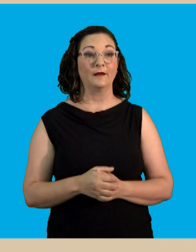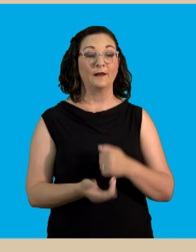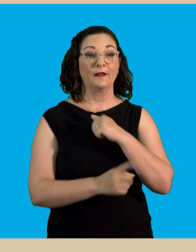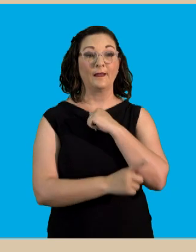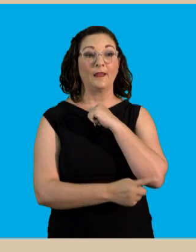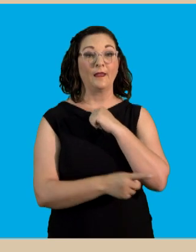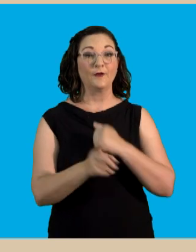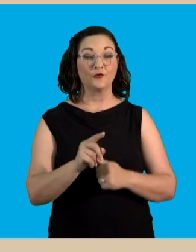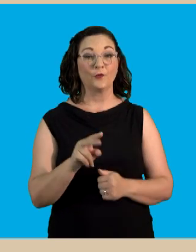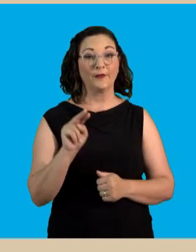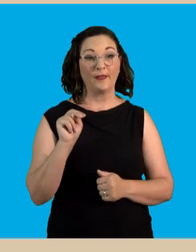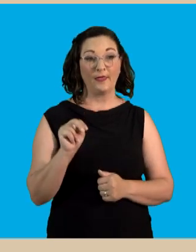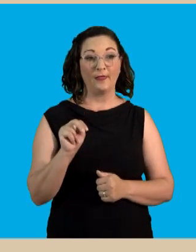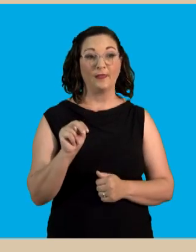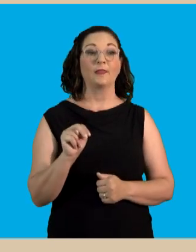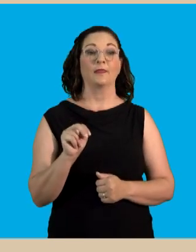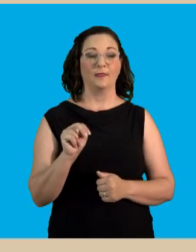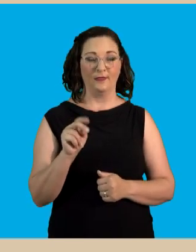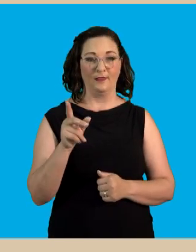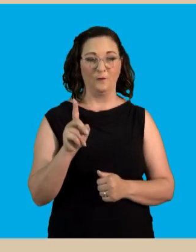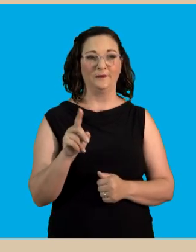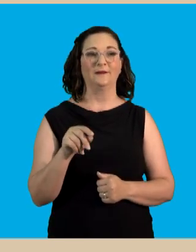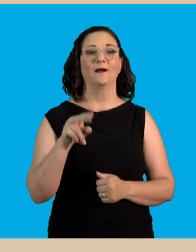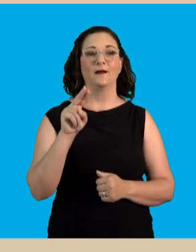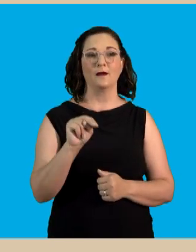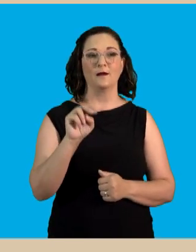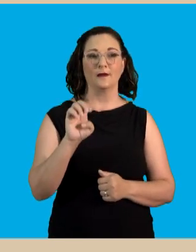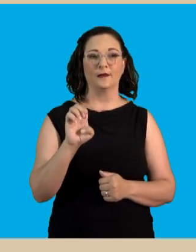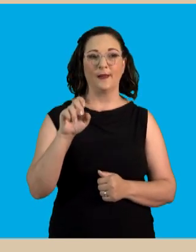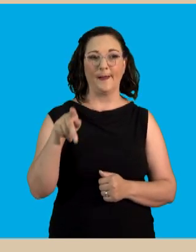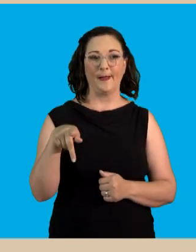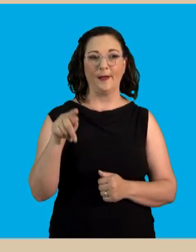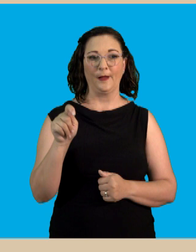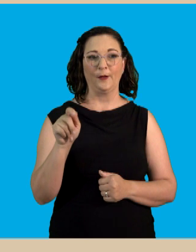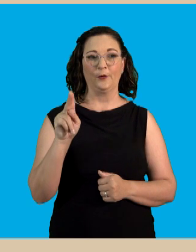Uranus. And then N there for noodles is for Neptune.